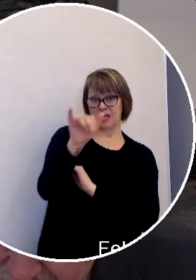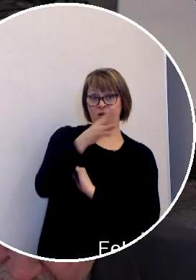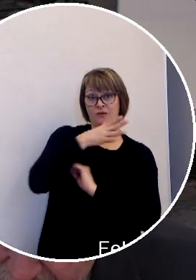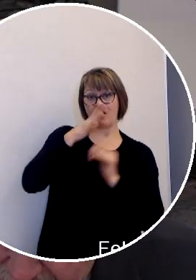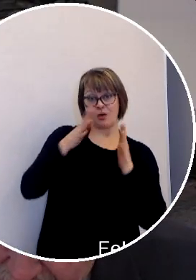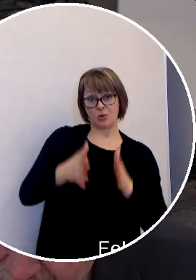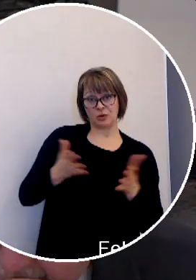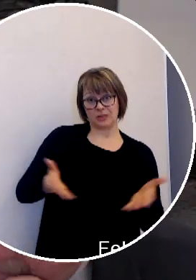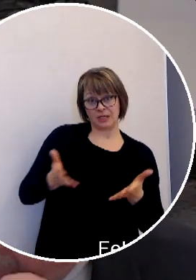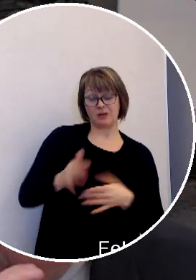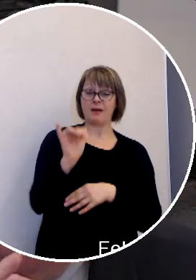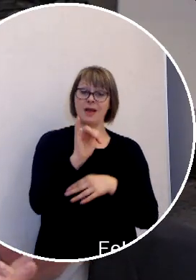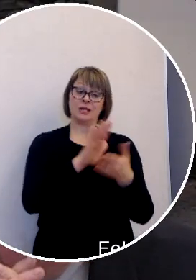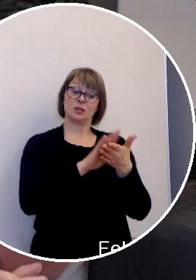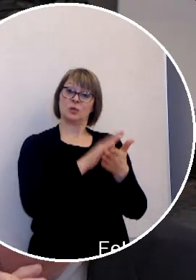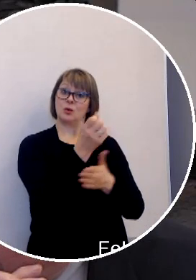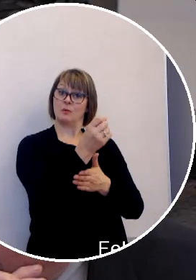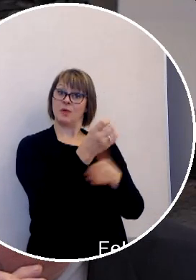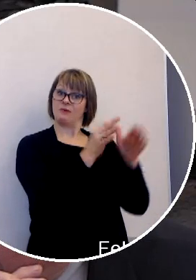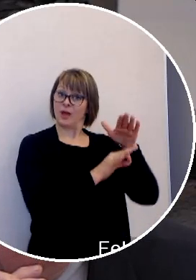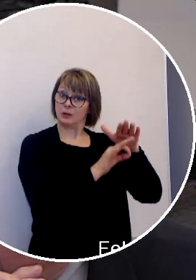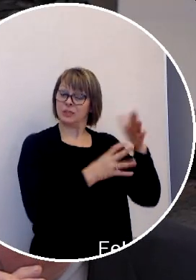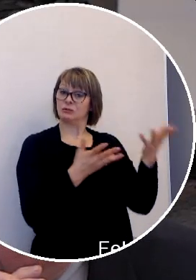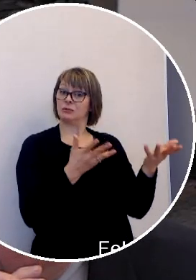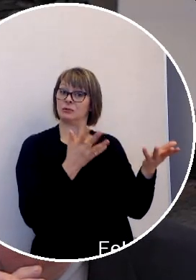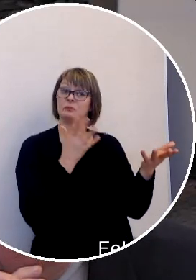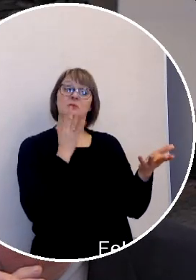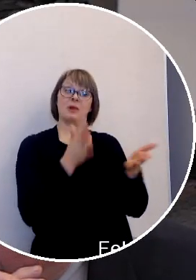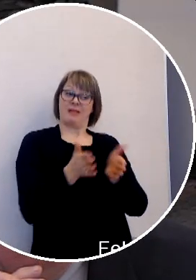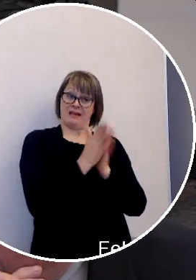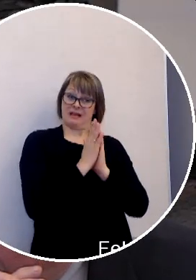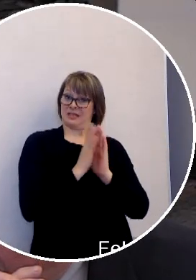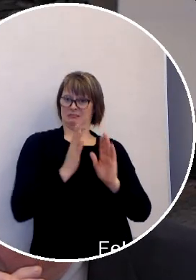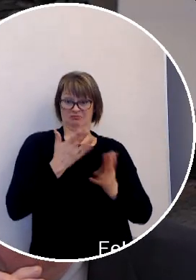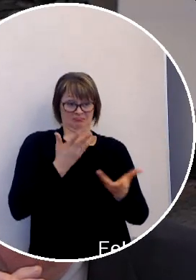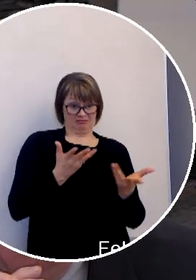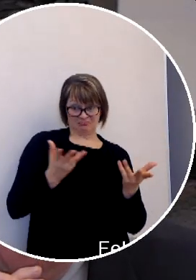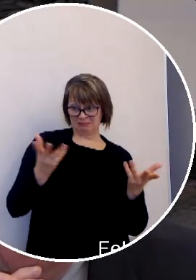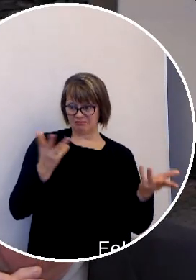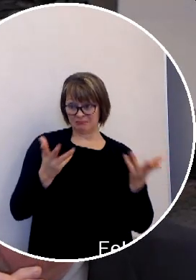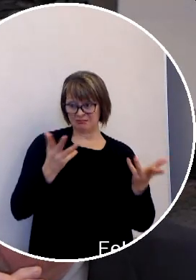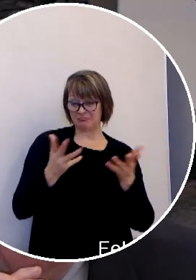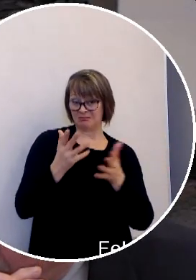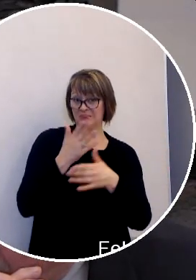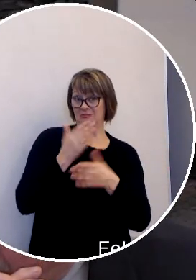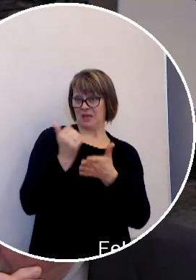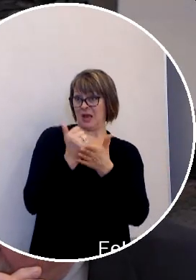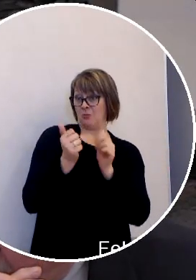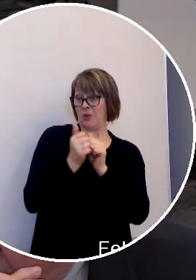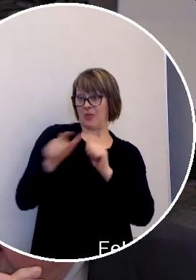and Labrador and School Milk Foundation Newfoundland and Labrador to assist with that $30,000 donation.